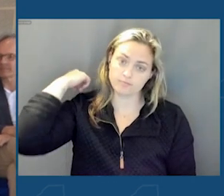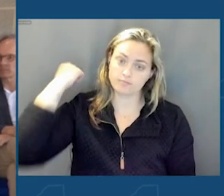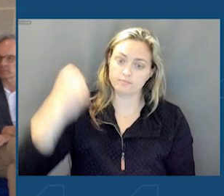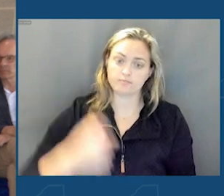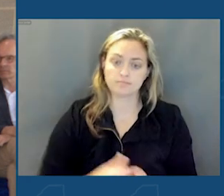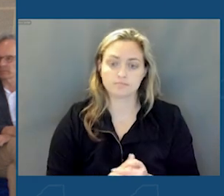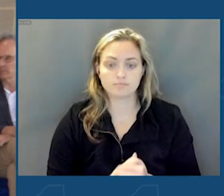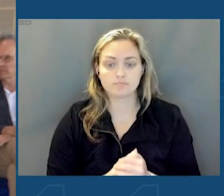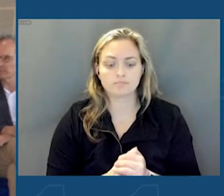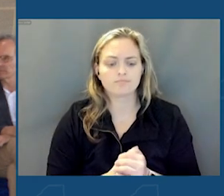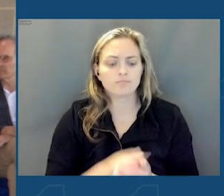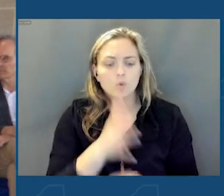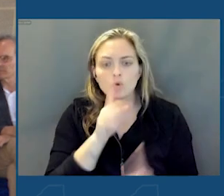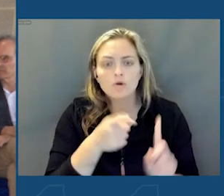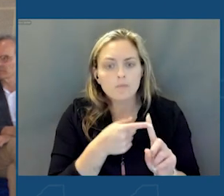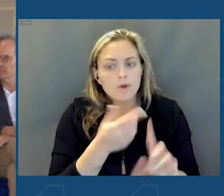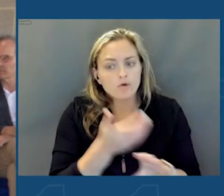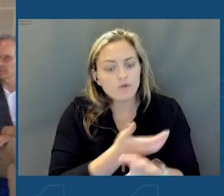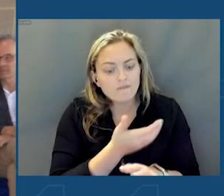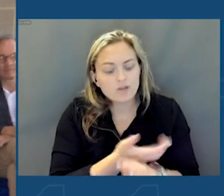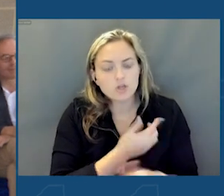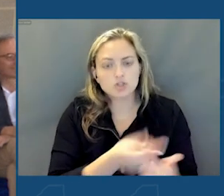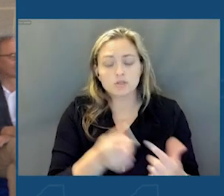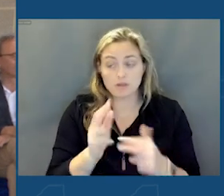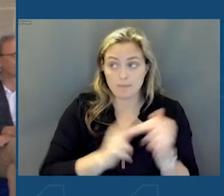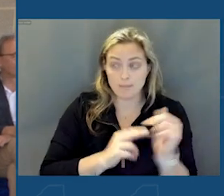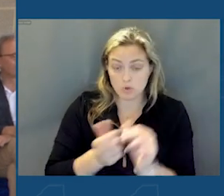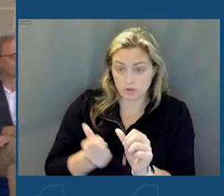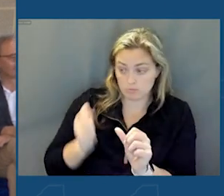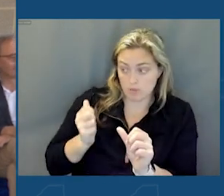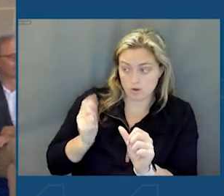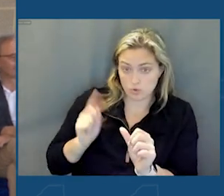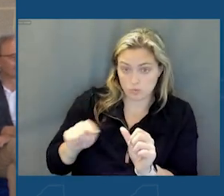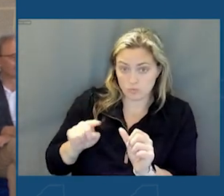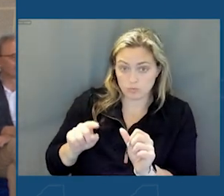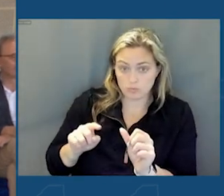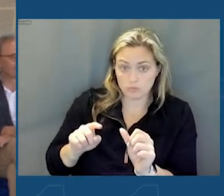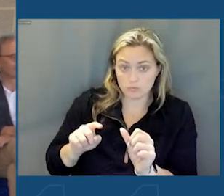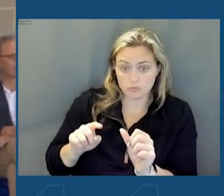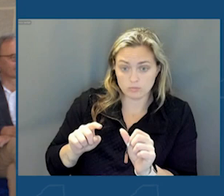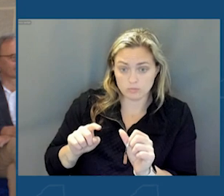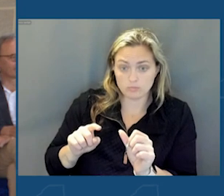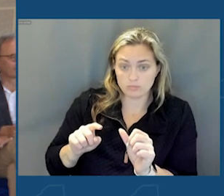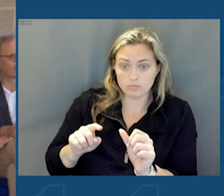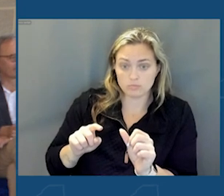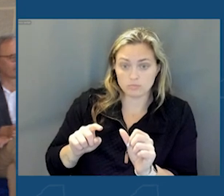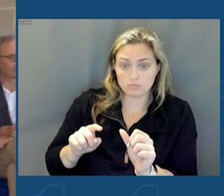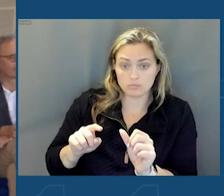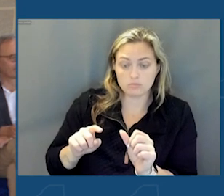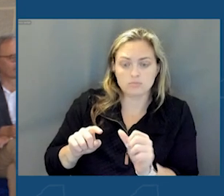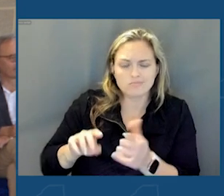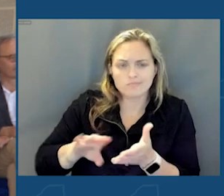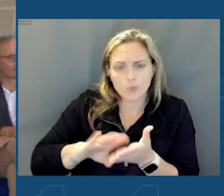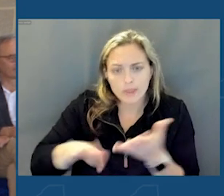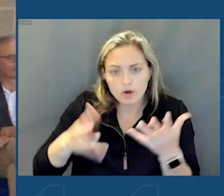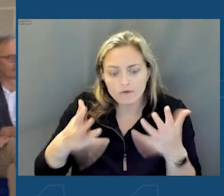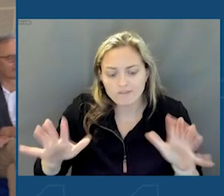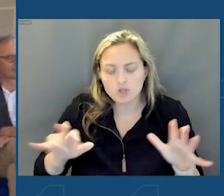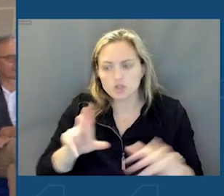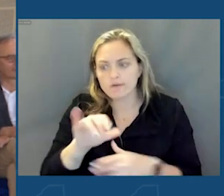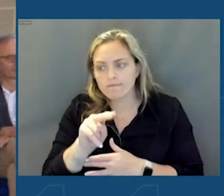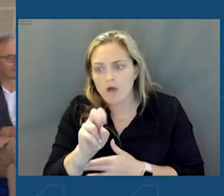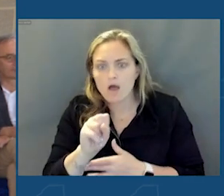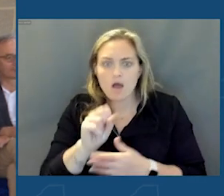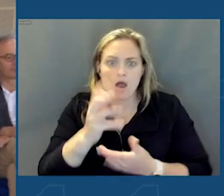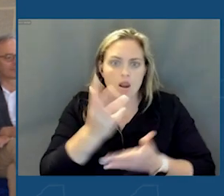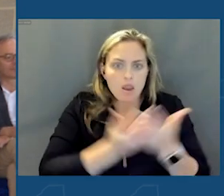We talked about renovations. That building behind you was cleared after taking all the vines and trees and